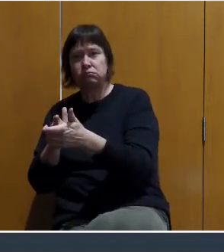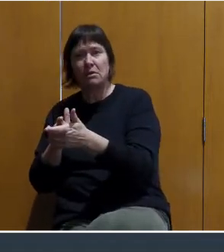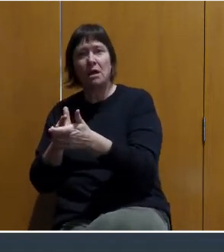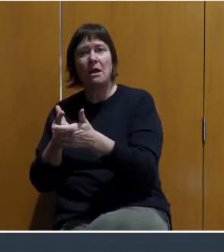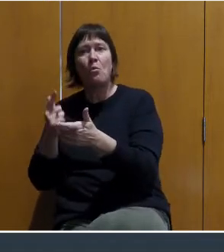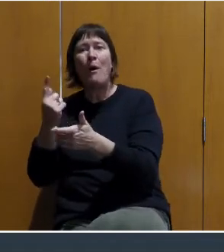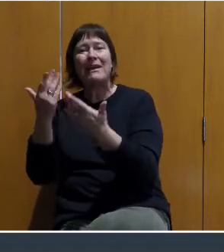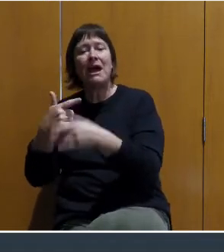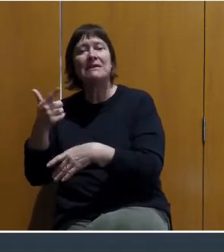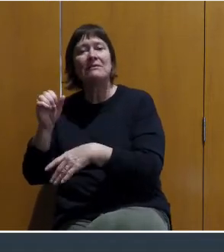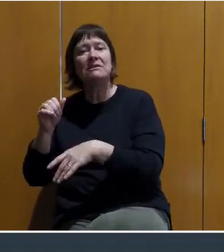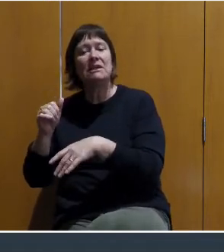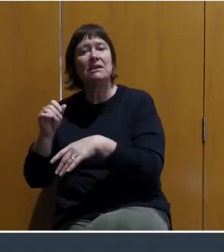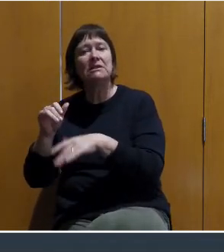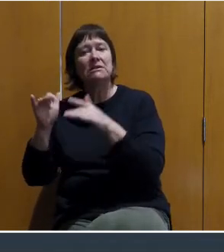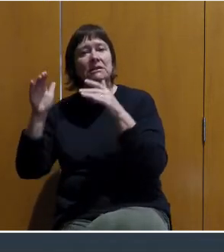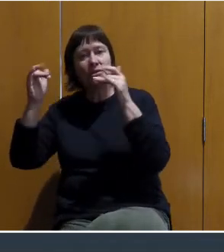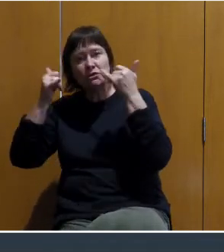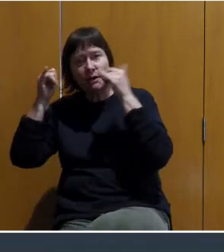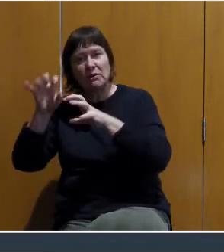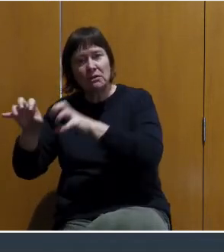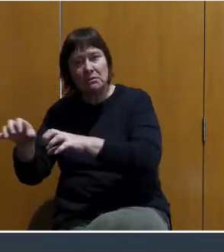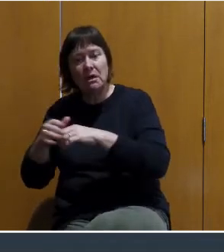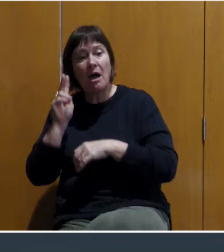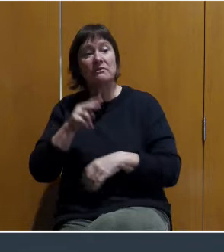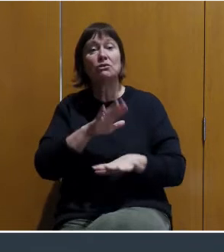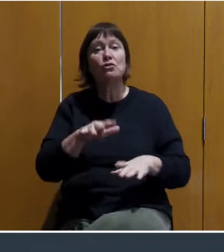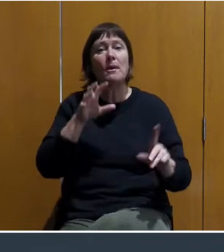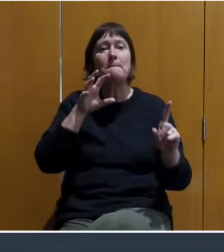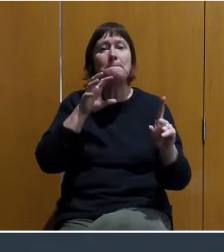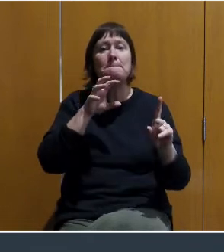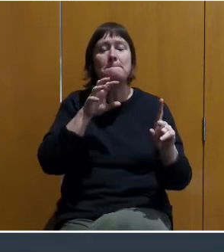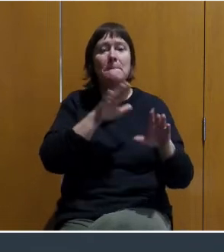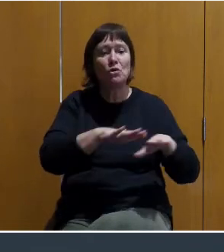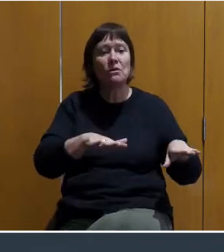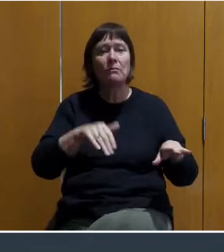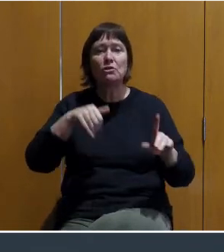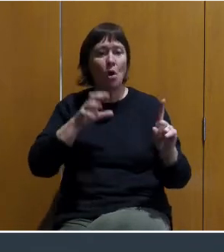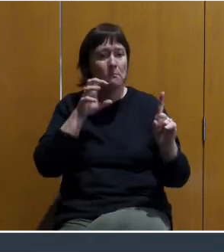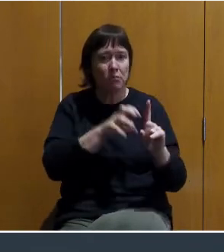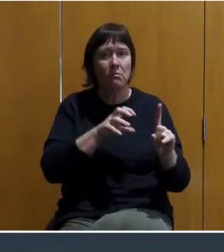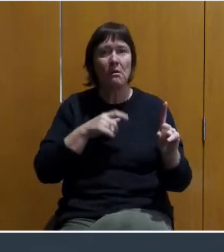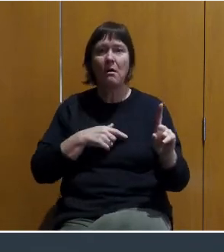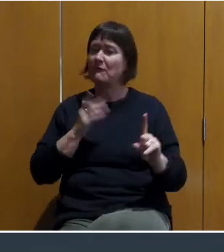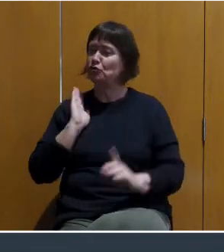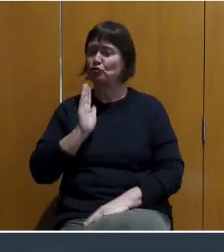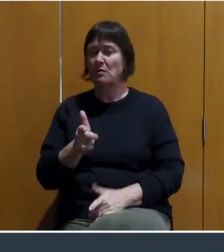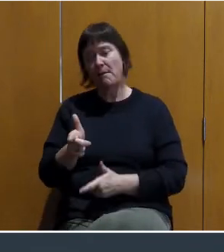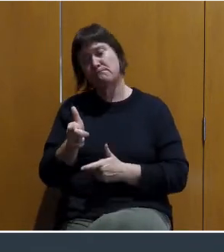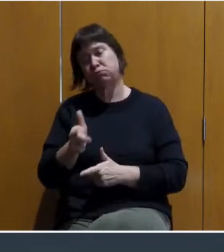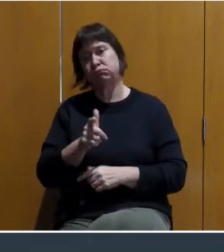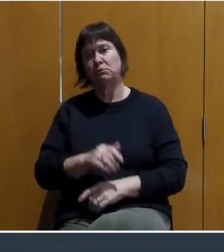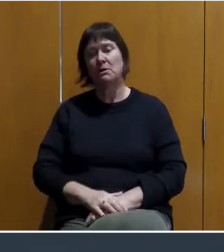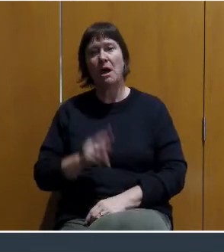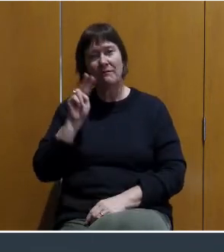a night. I've seen small children bitten and go to hospital. I've put dogs down with my park rangers on the spot. I've seen it